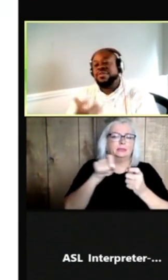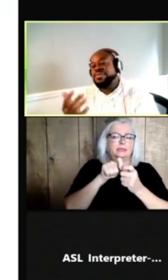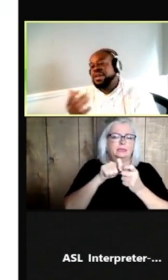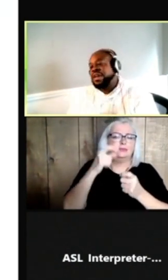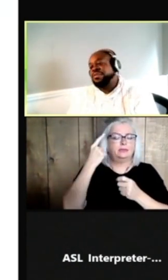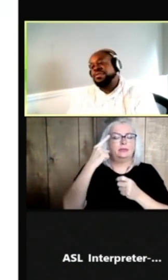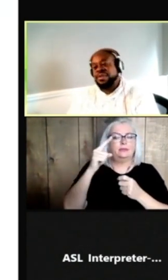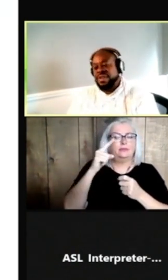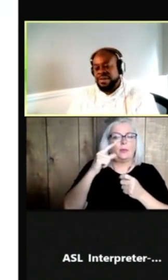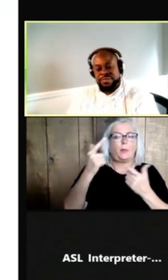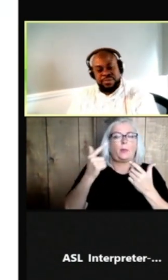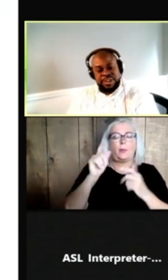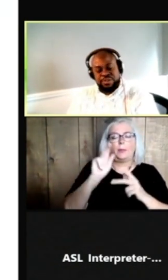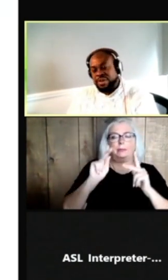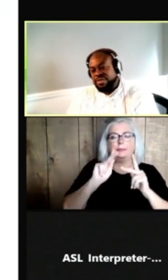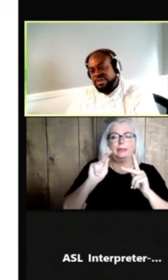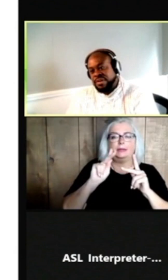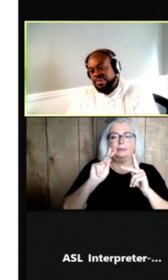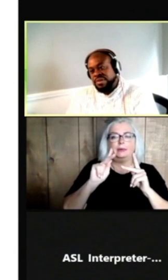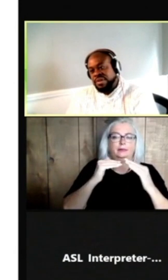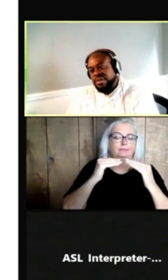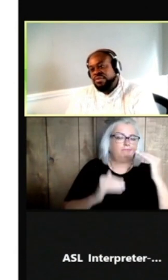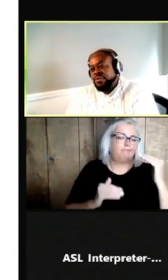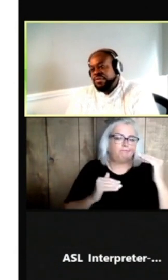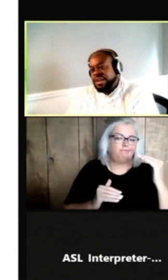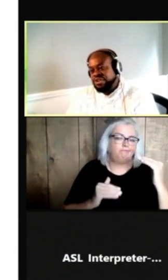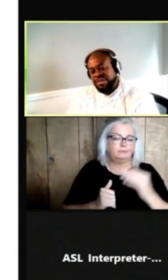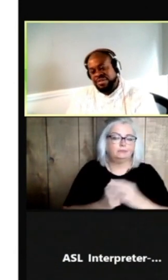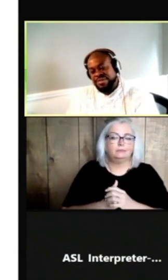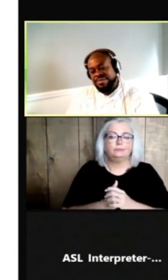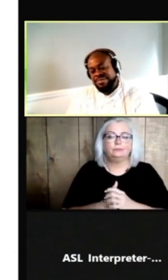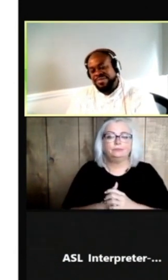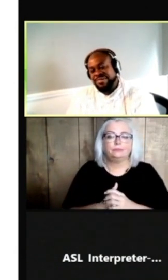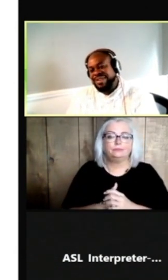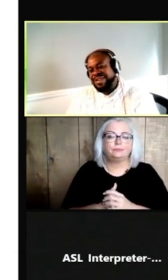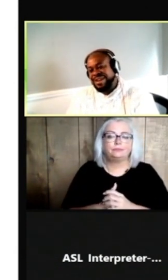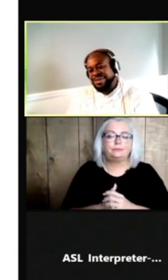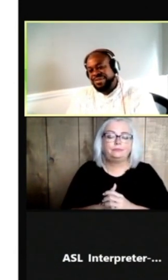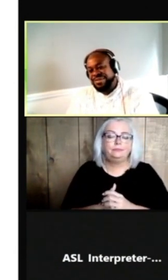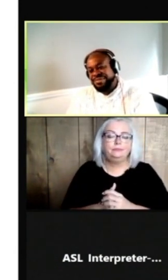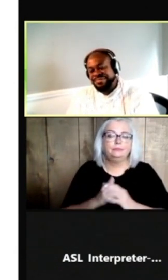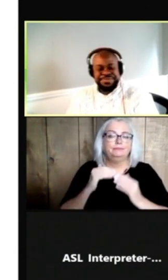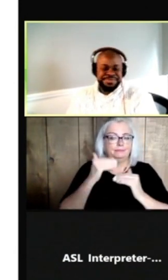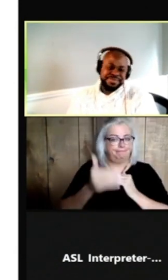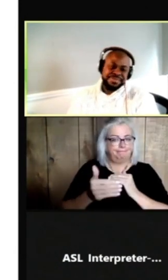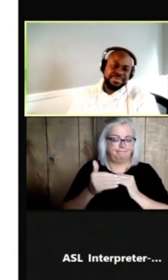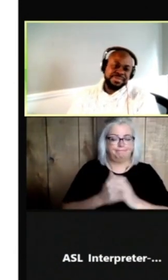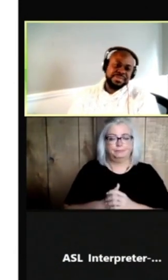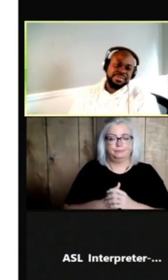categories from being able to express themselves through the franchise. Next slide, please.